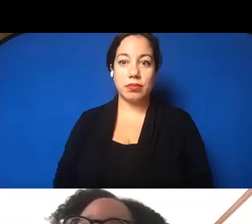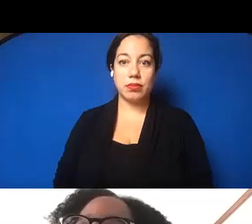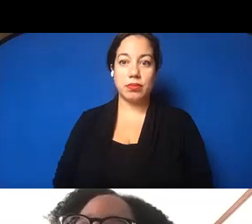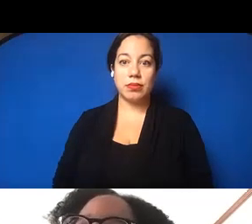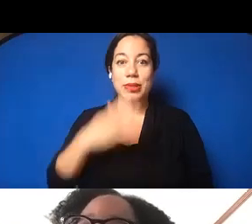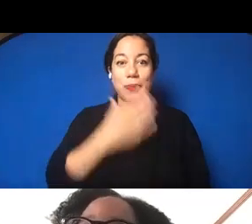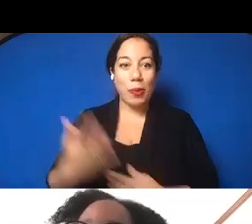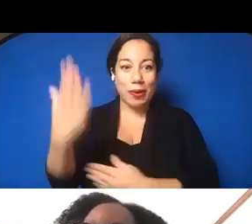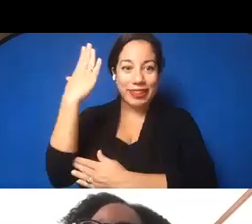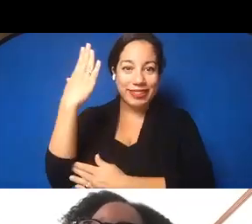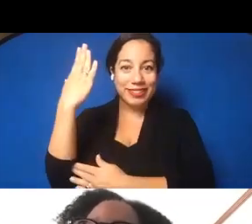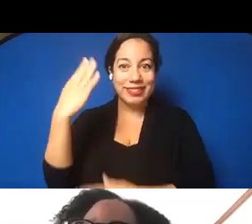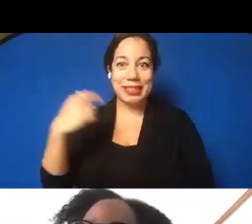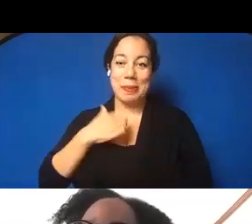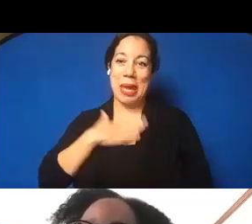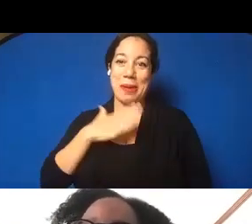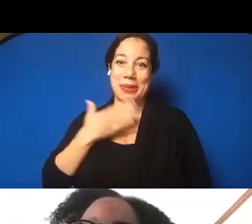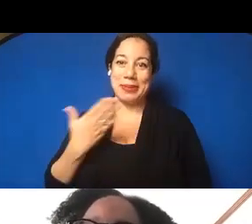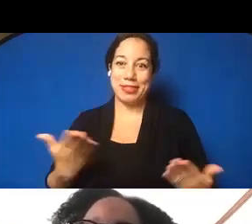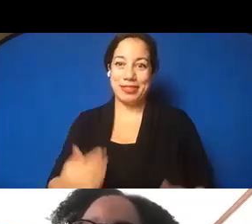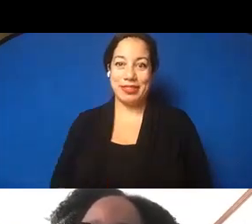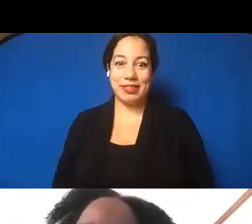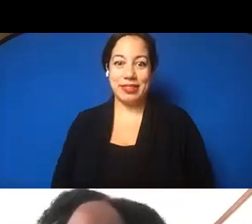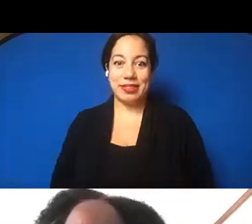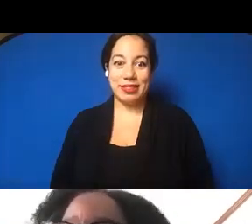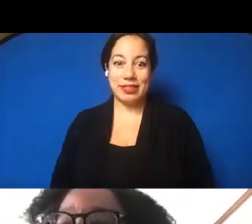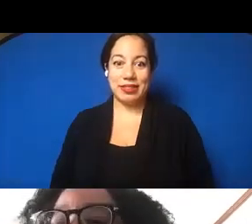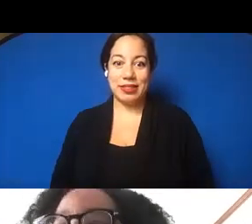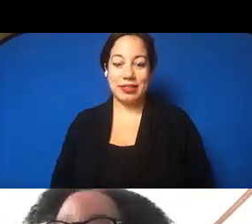Good morning, everyone, and I'm really glad to be here with you.